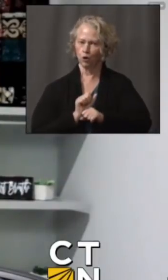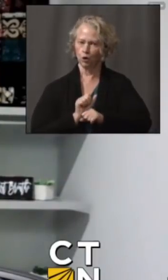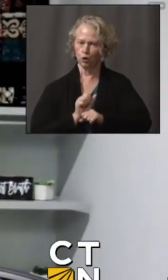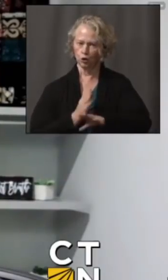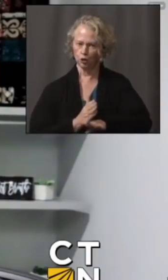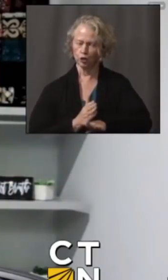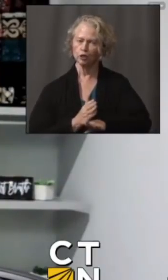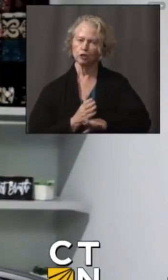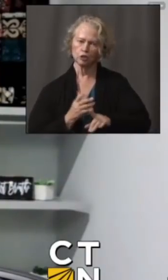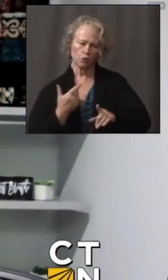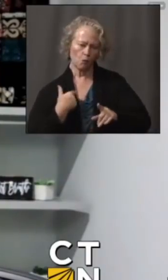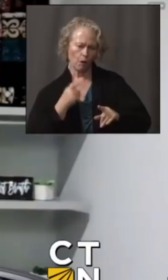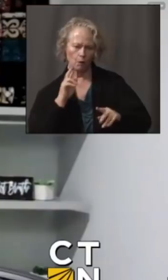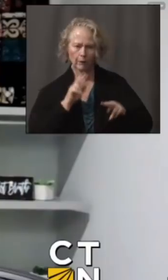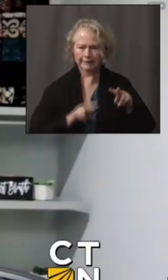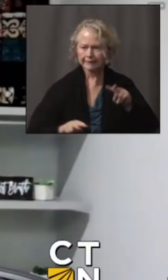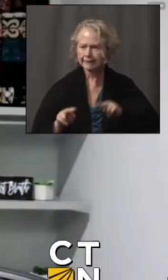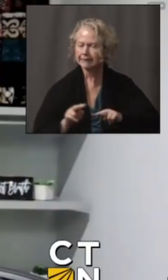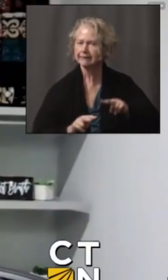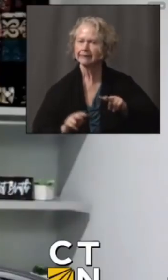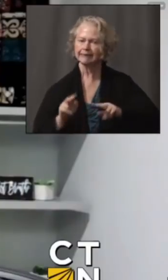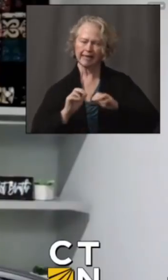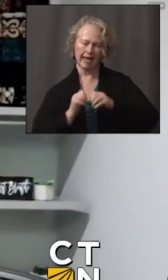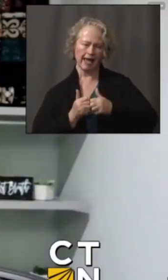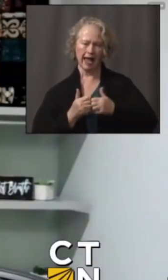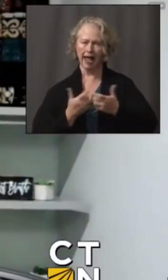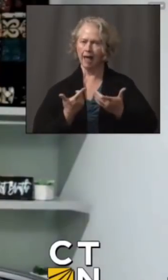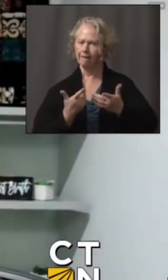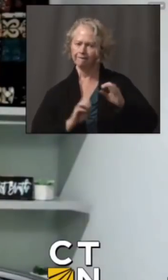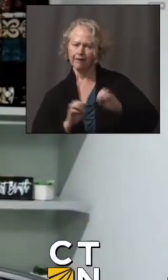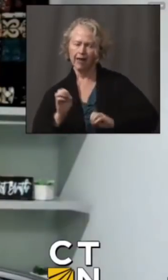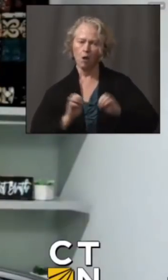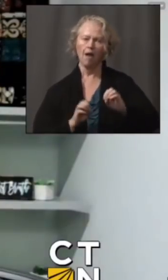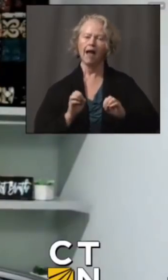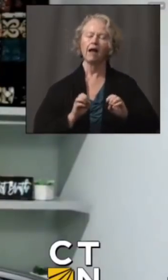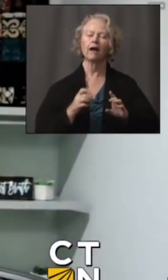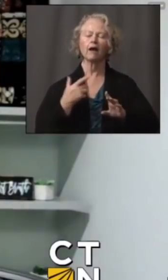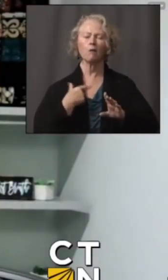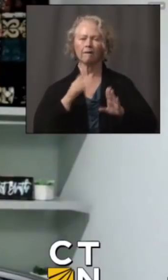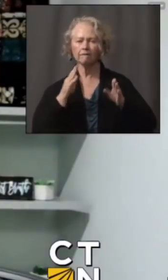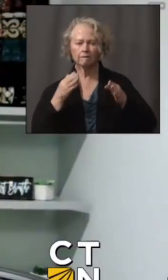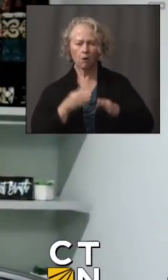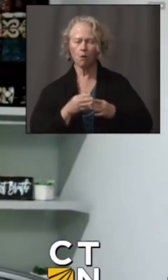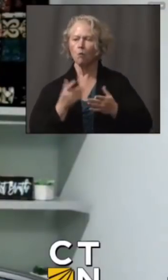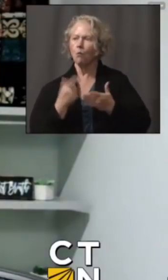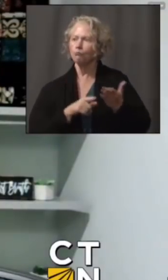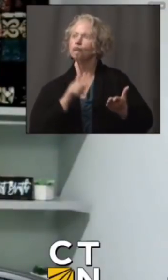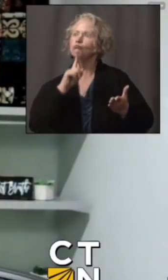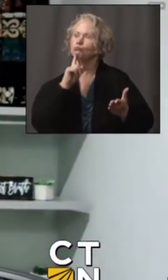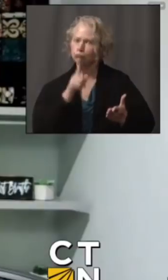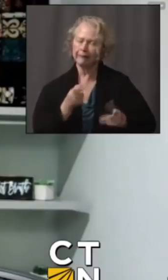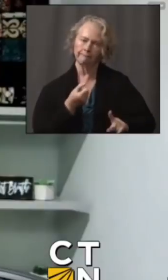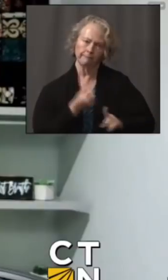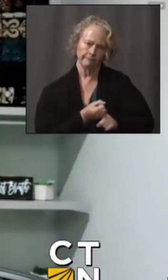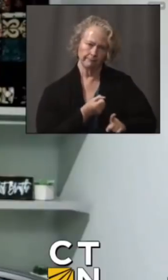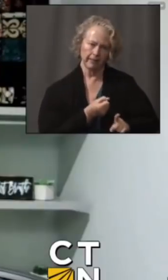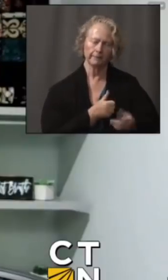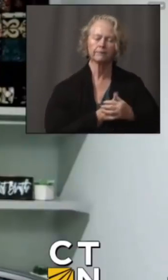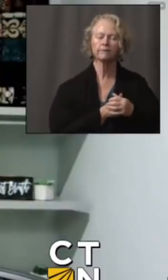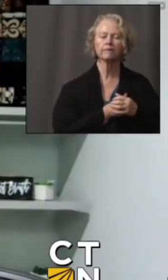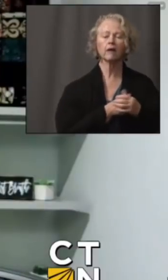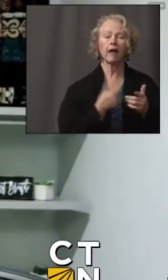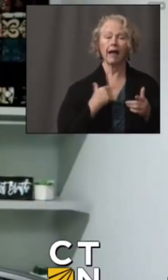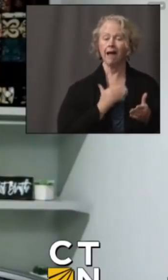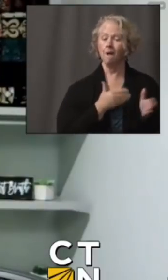down on openings. And that reality really does guide our thinking and our planning. Our planning work is also guided